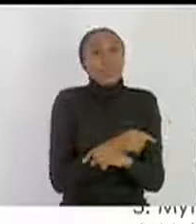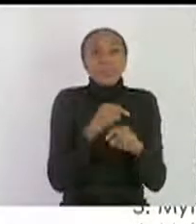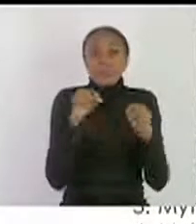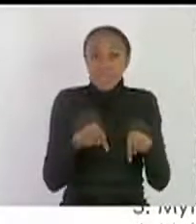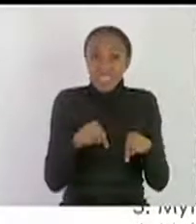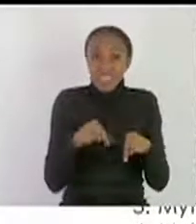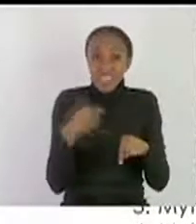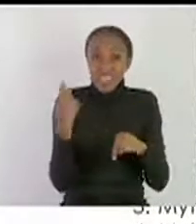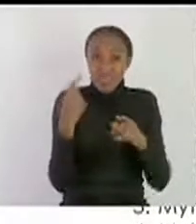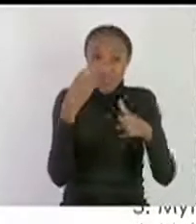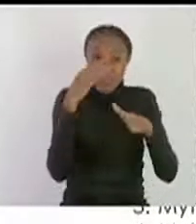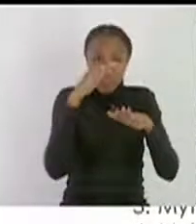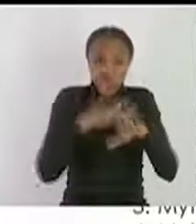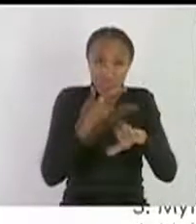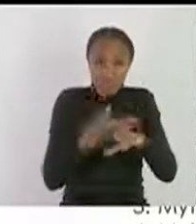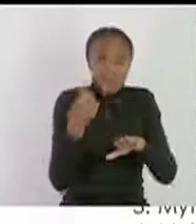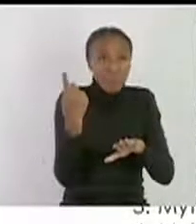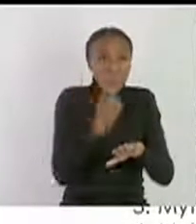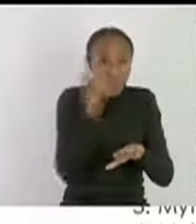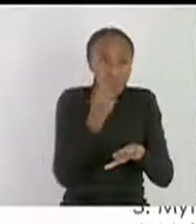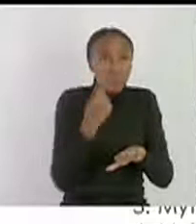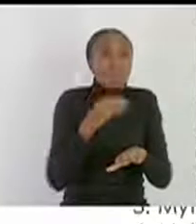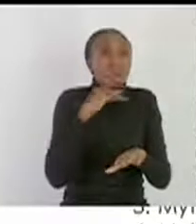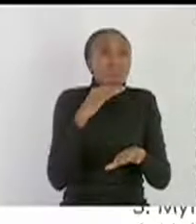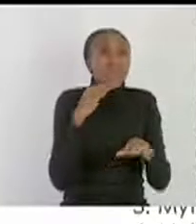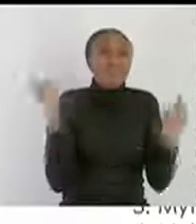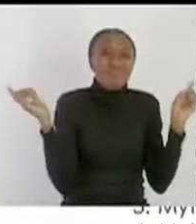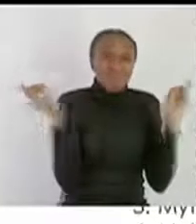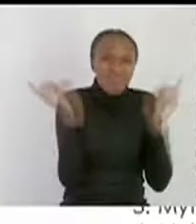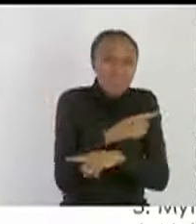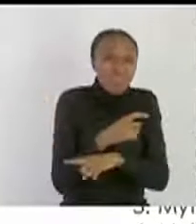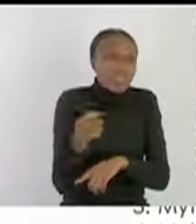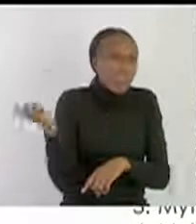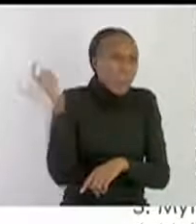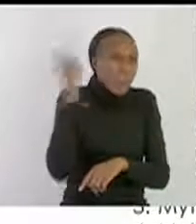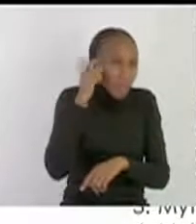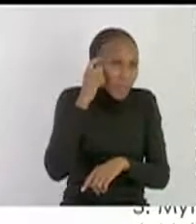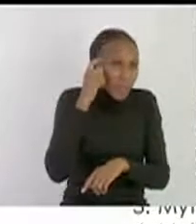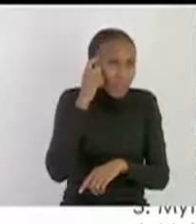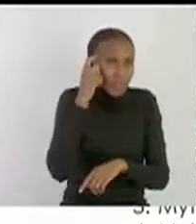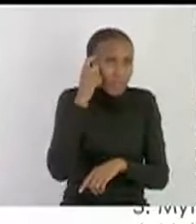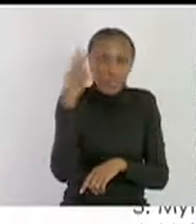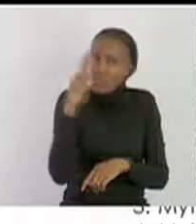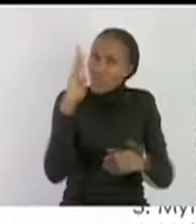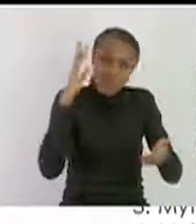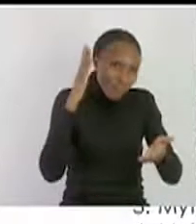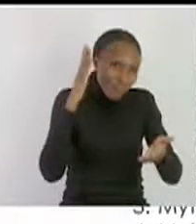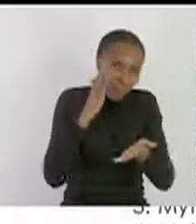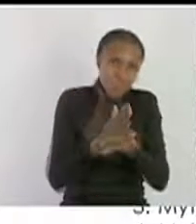just things that people say, but they are not true.